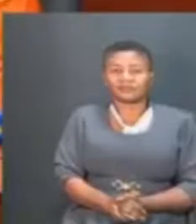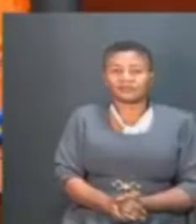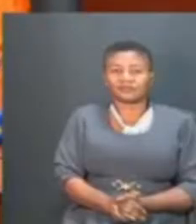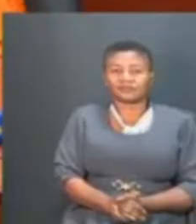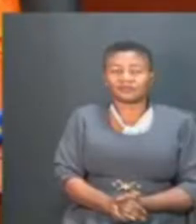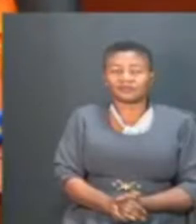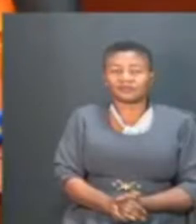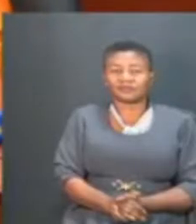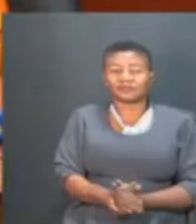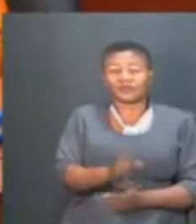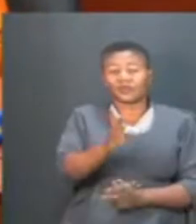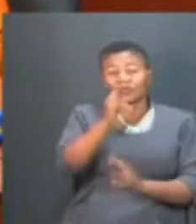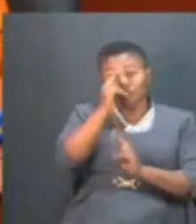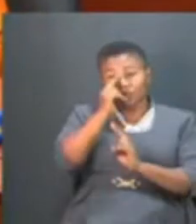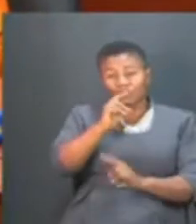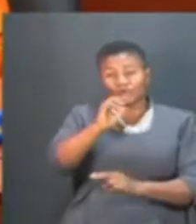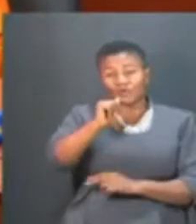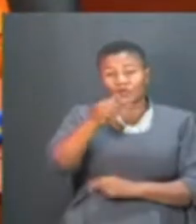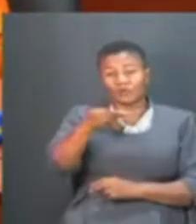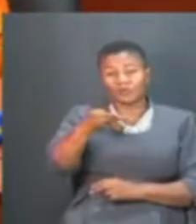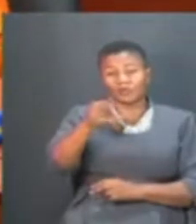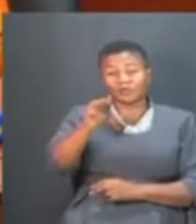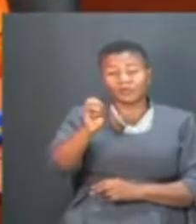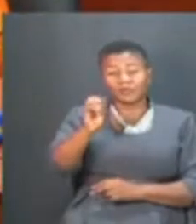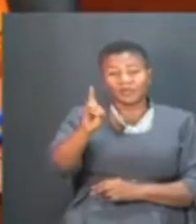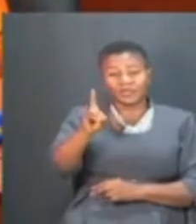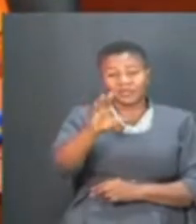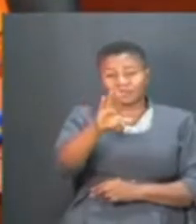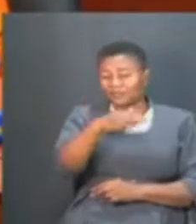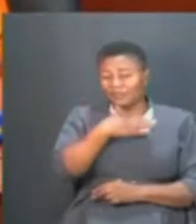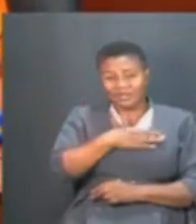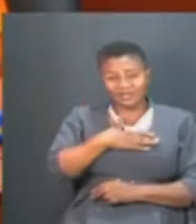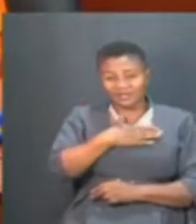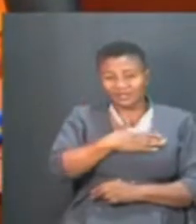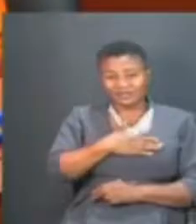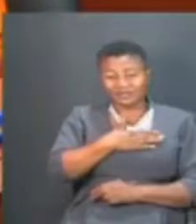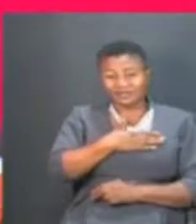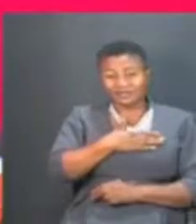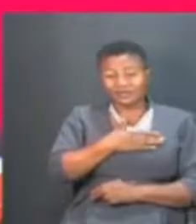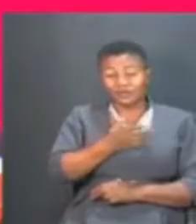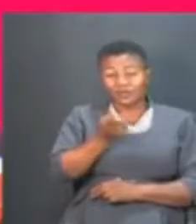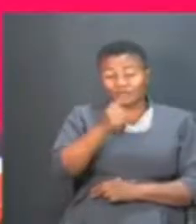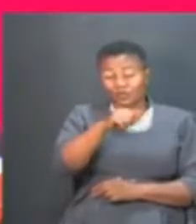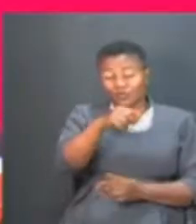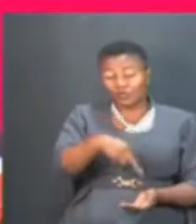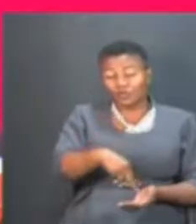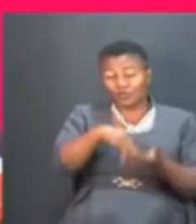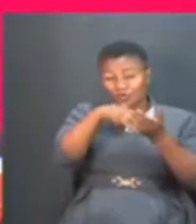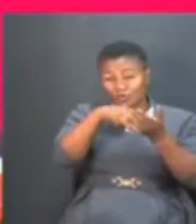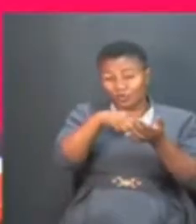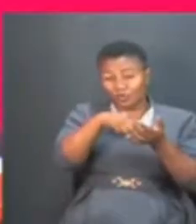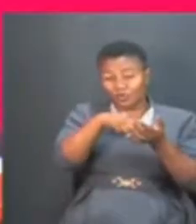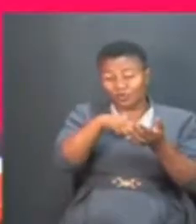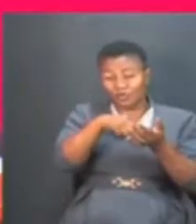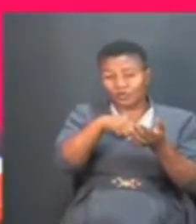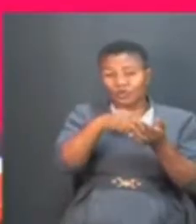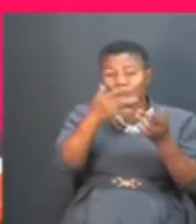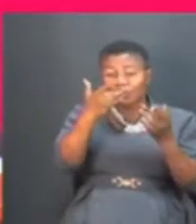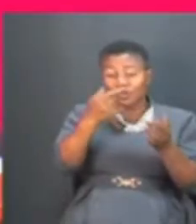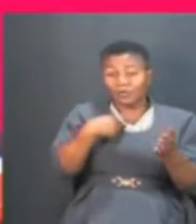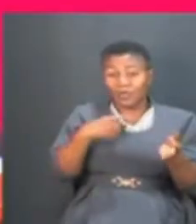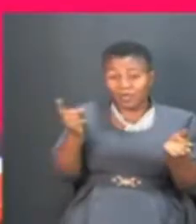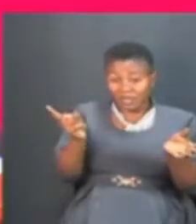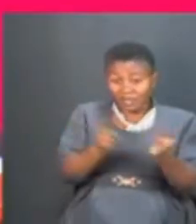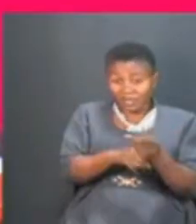Honorable Ahmed, what you are doing is not done. When you get up, you need to catch the eye of the speaker before